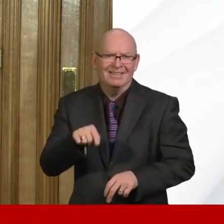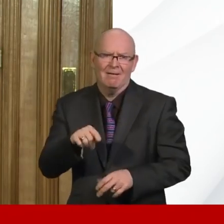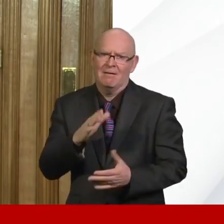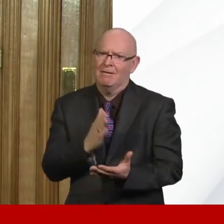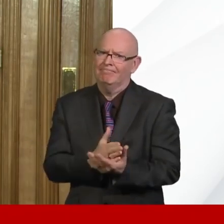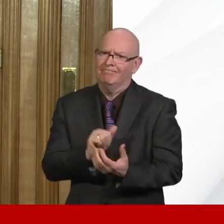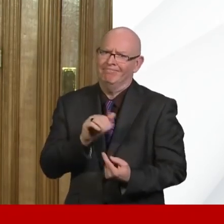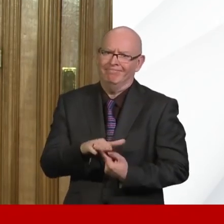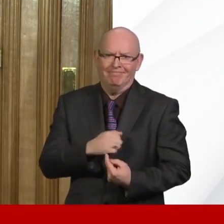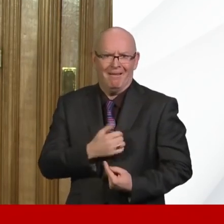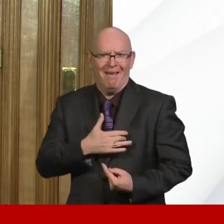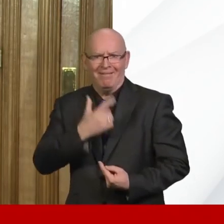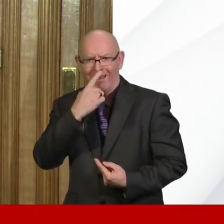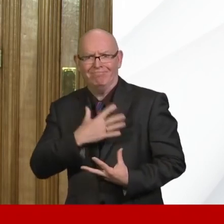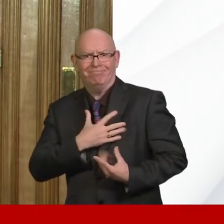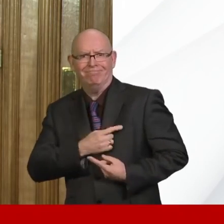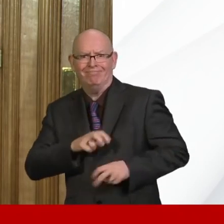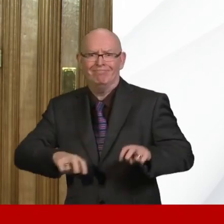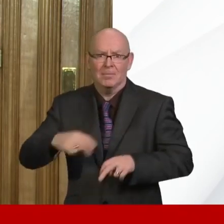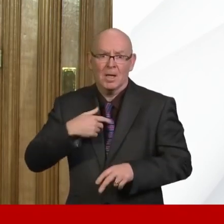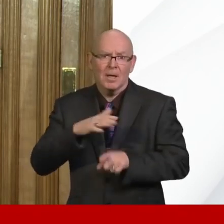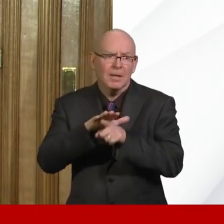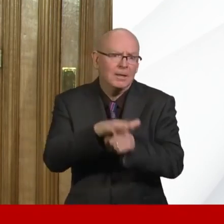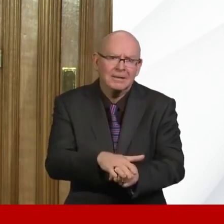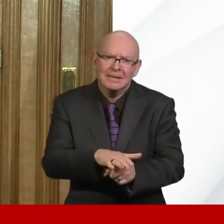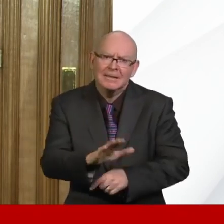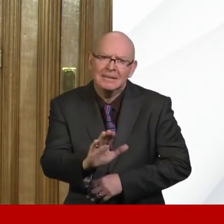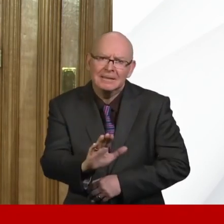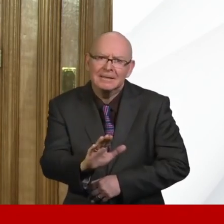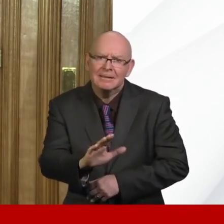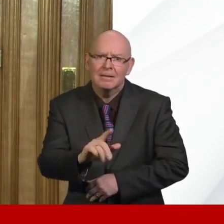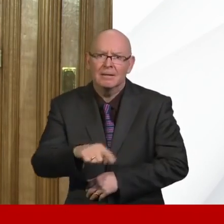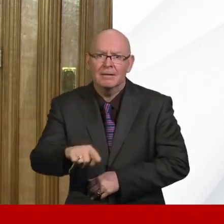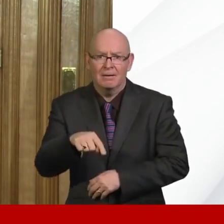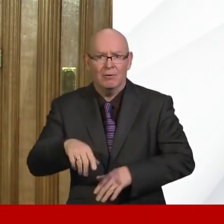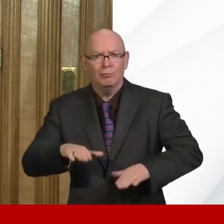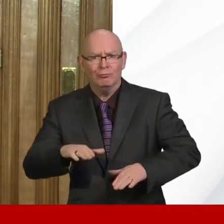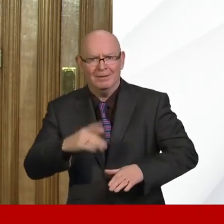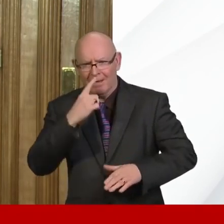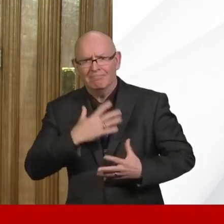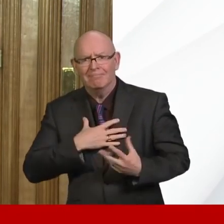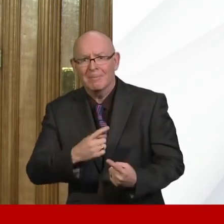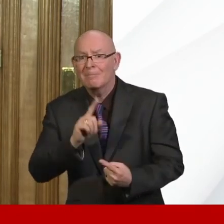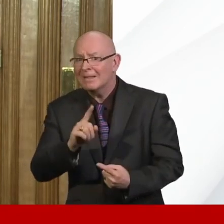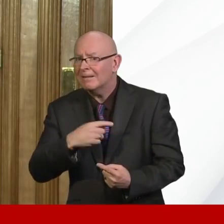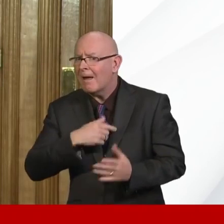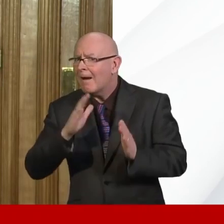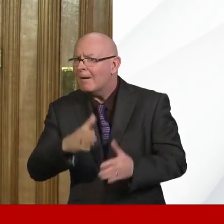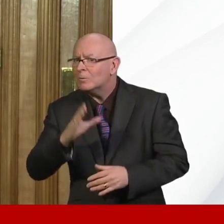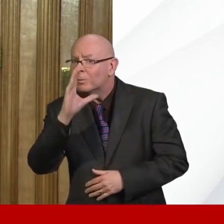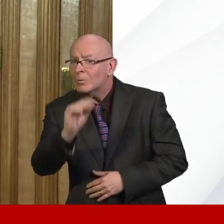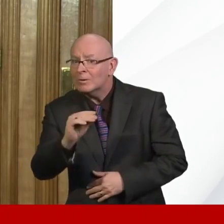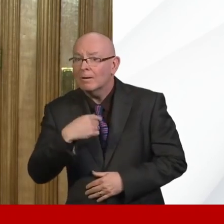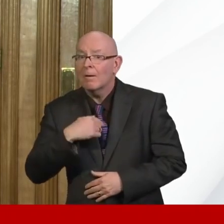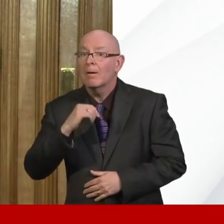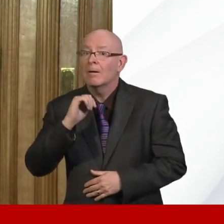the epidemic, to protect our NHS, to minimise casualties and to minimise suffering. That